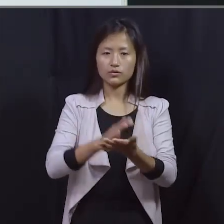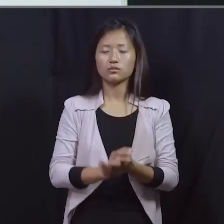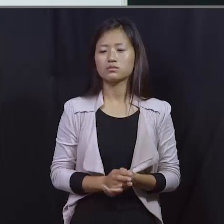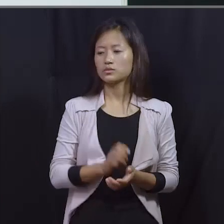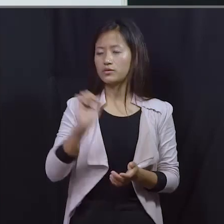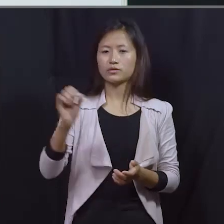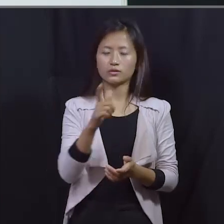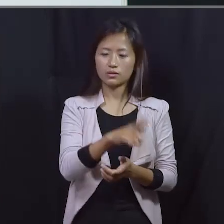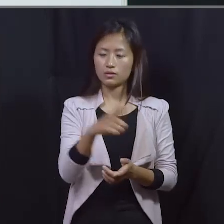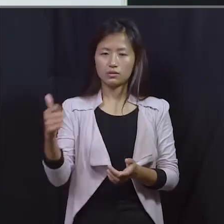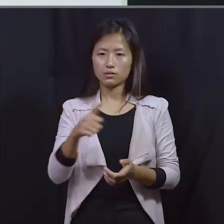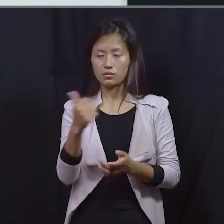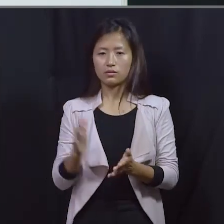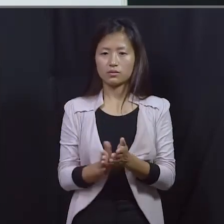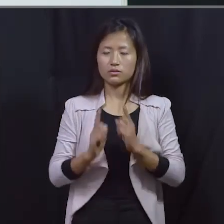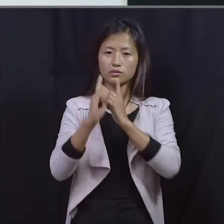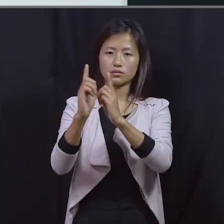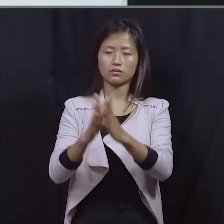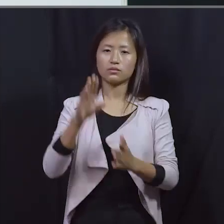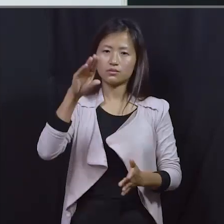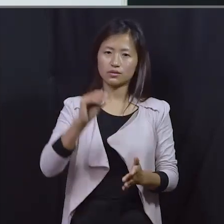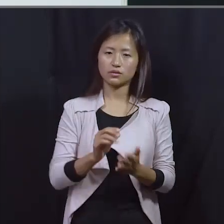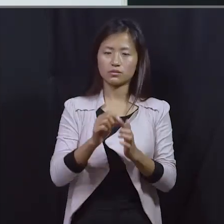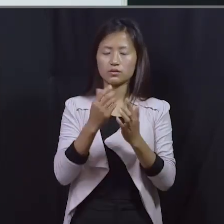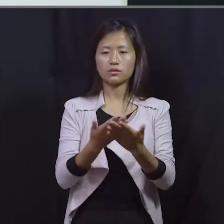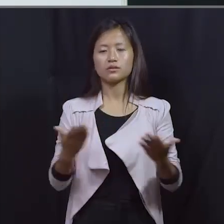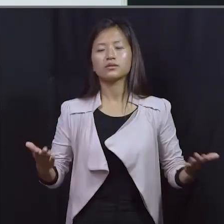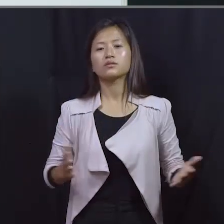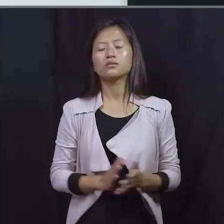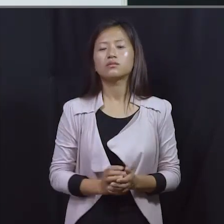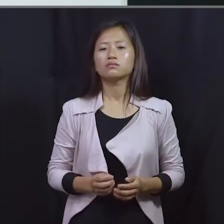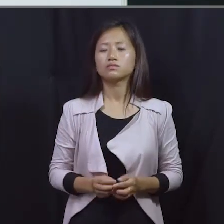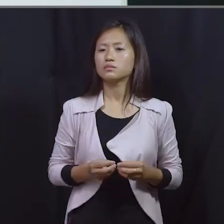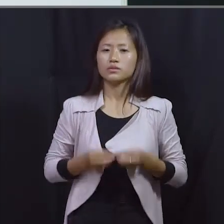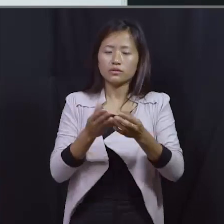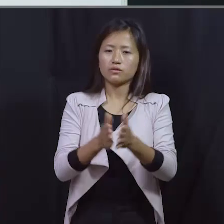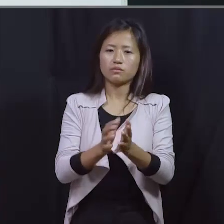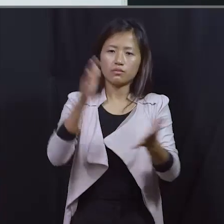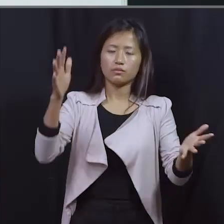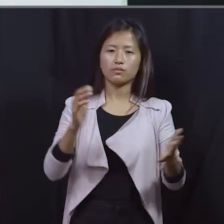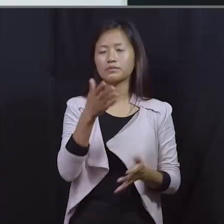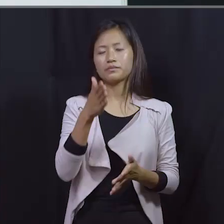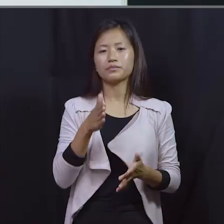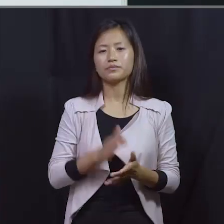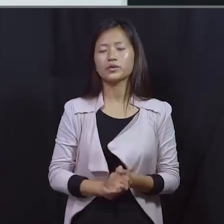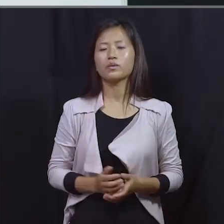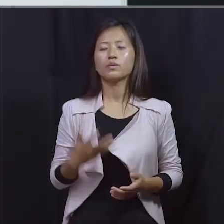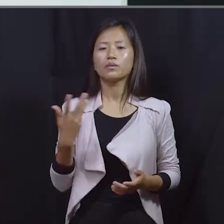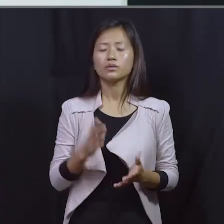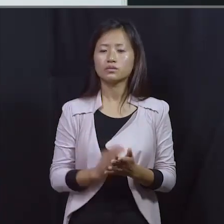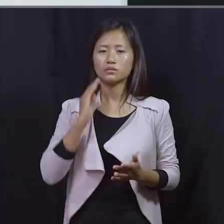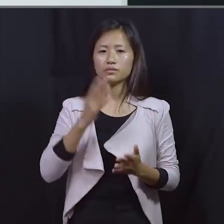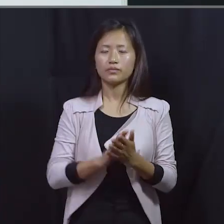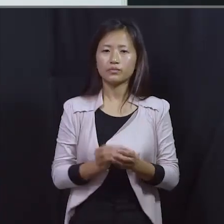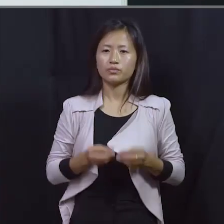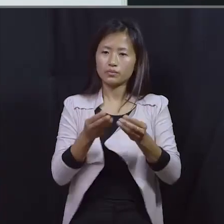him, which leads to less productivity. He cannot produce more. And that is why when he cannot produce more,